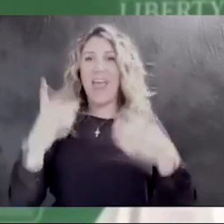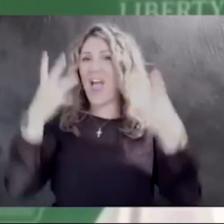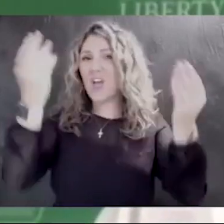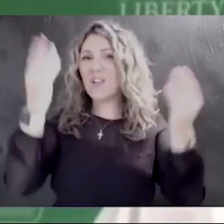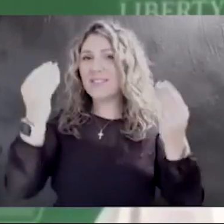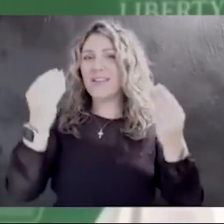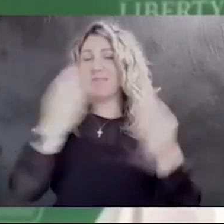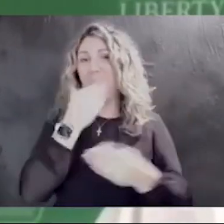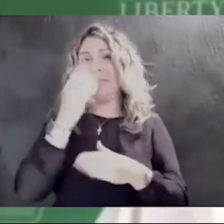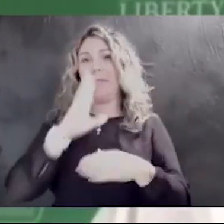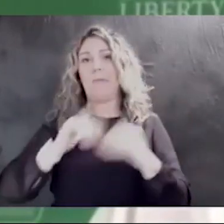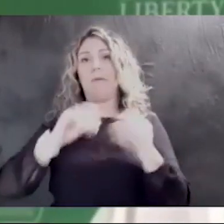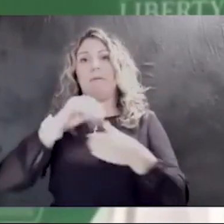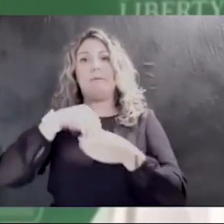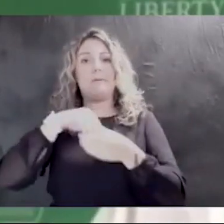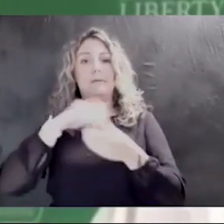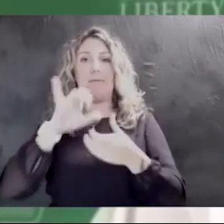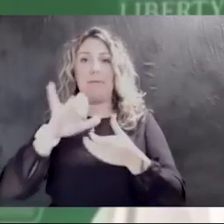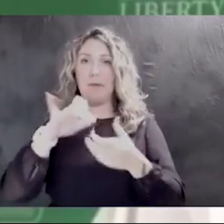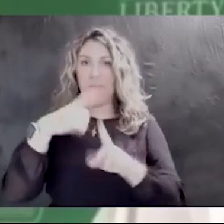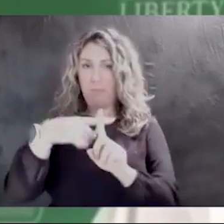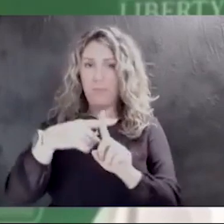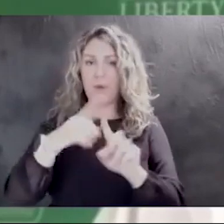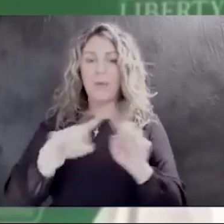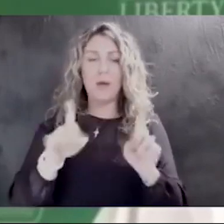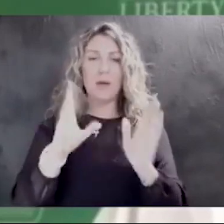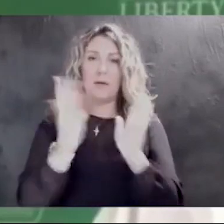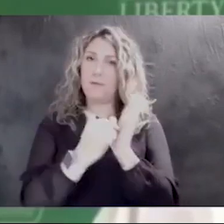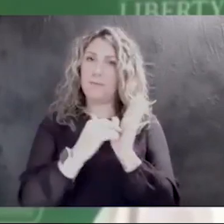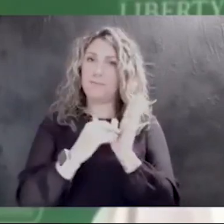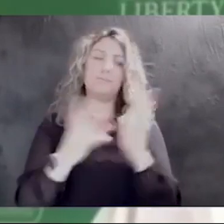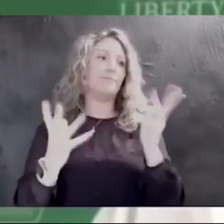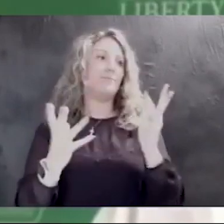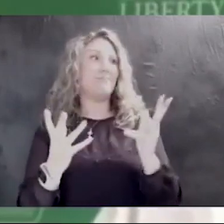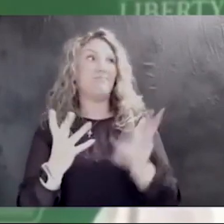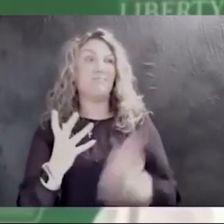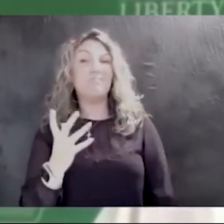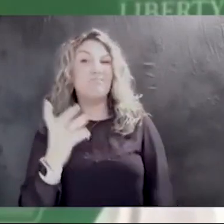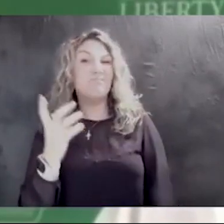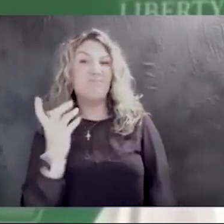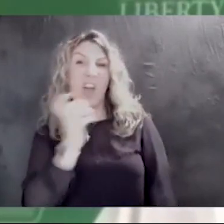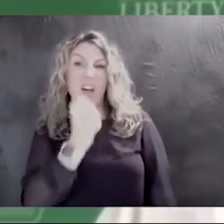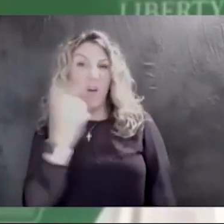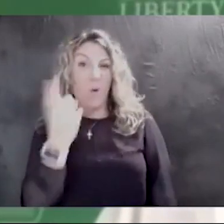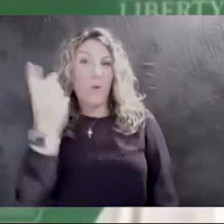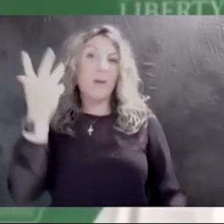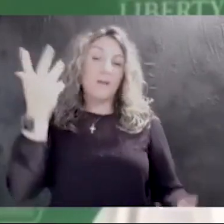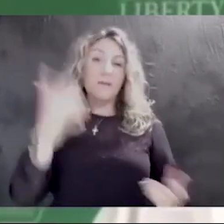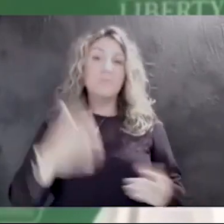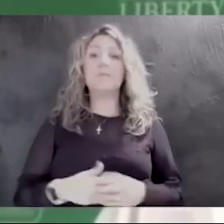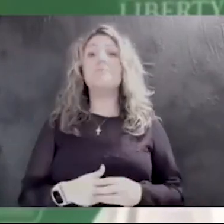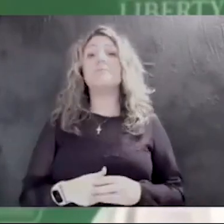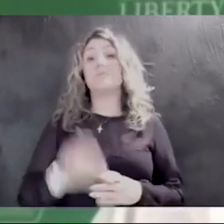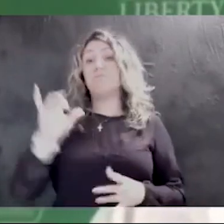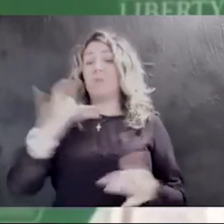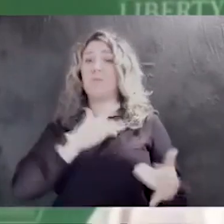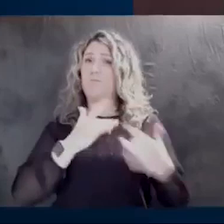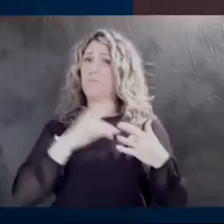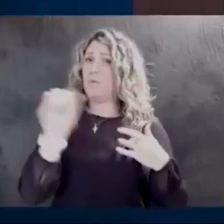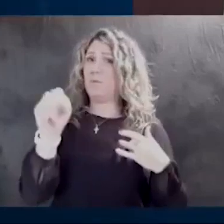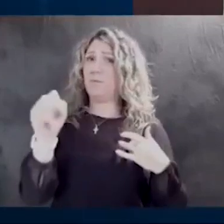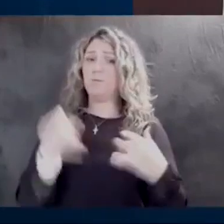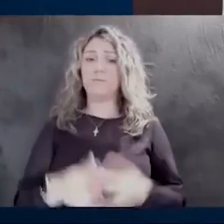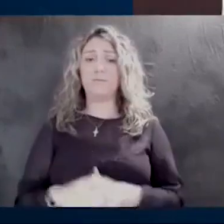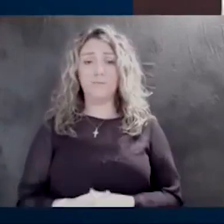That's a plus. But again, not always. It is a concern. Yes, it